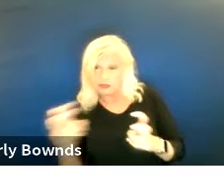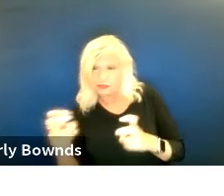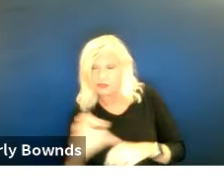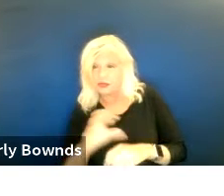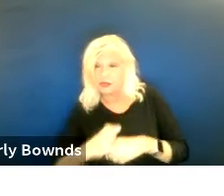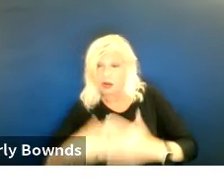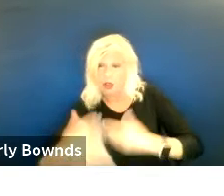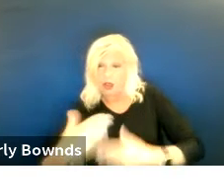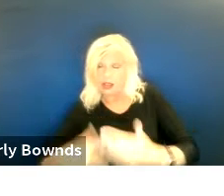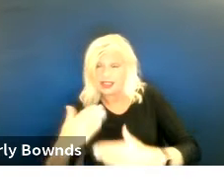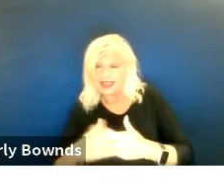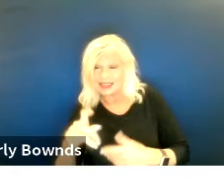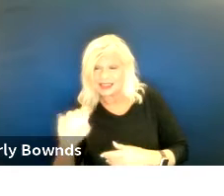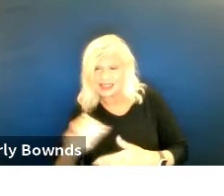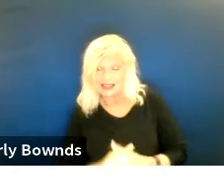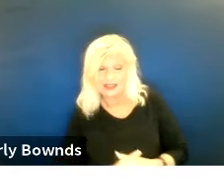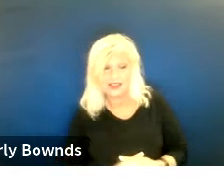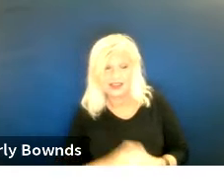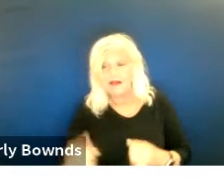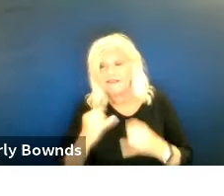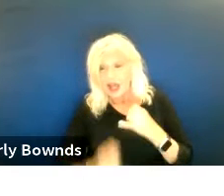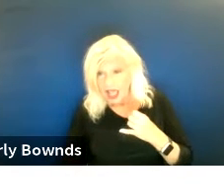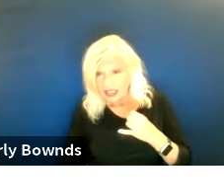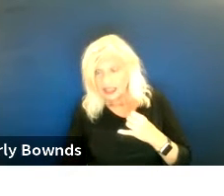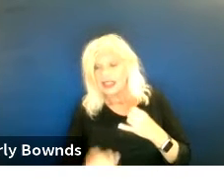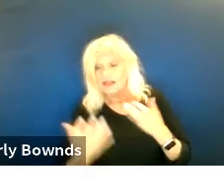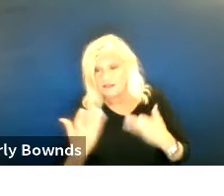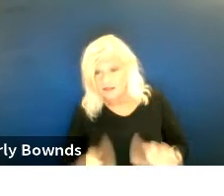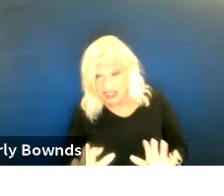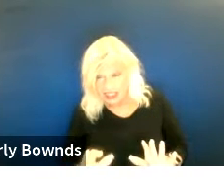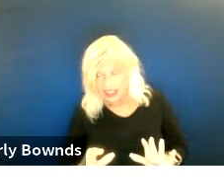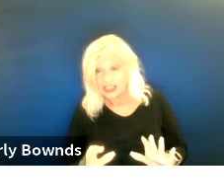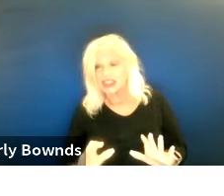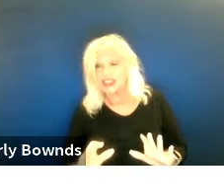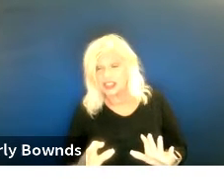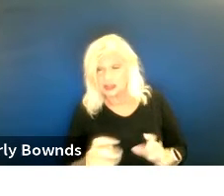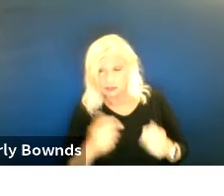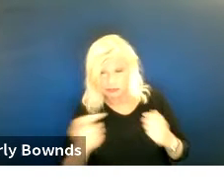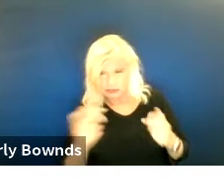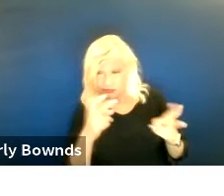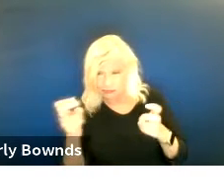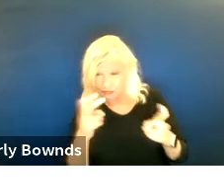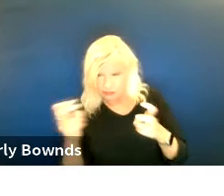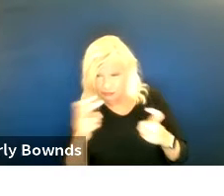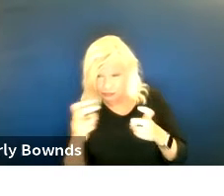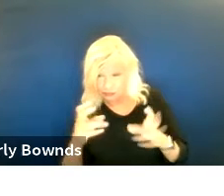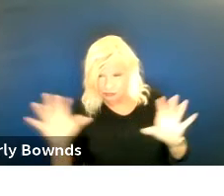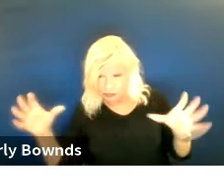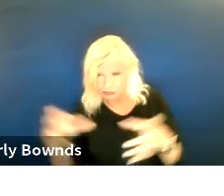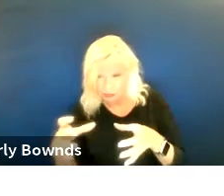next stage. Finally, once the randomization is complete and all of the baseline data collection is complete,